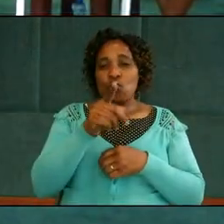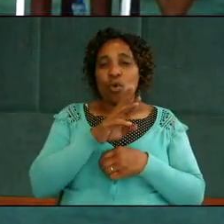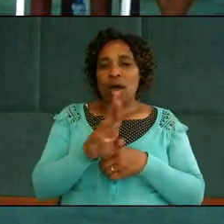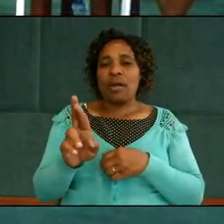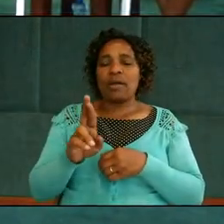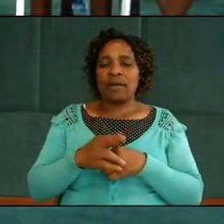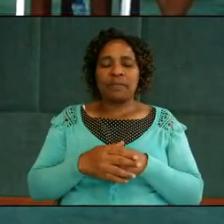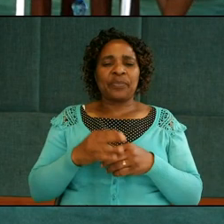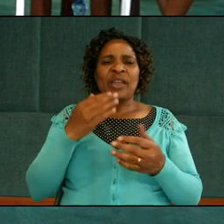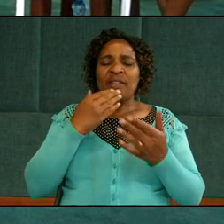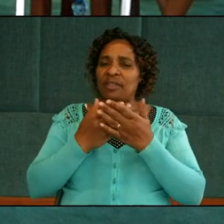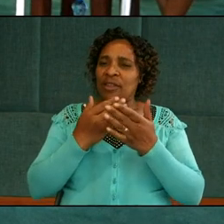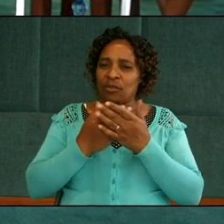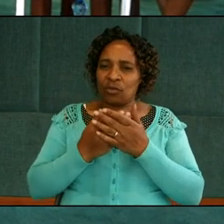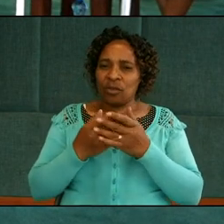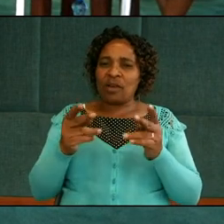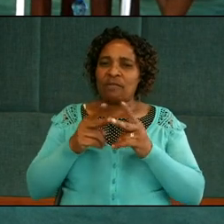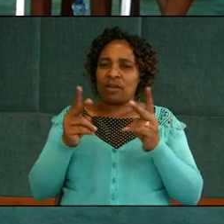was